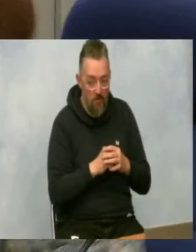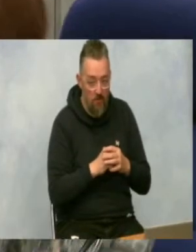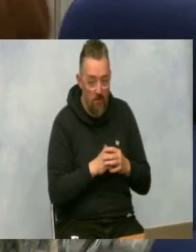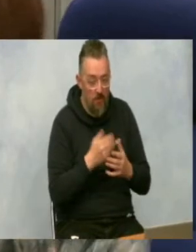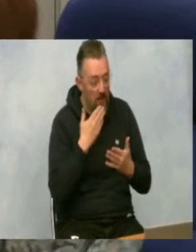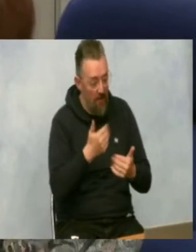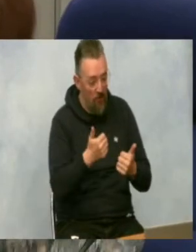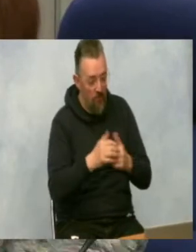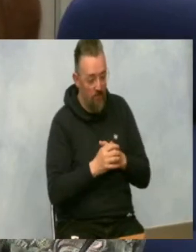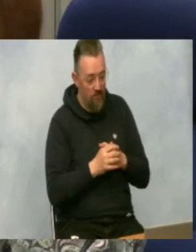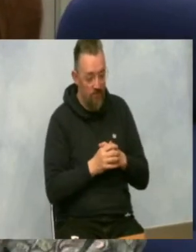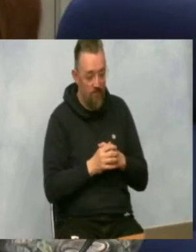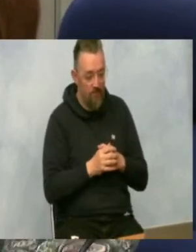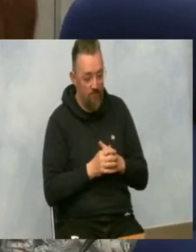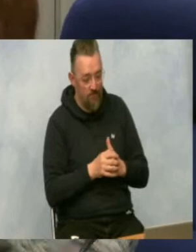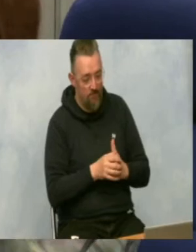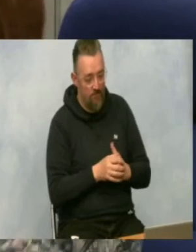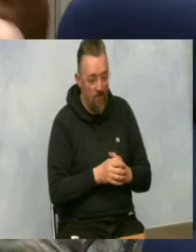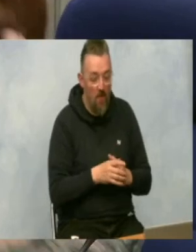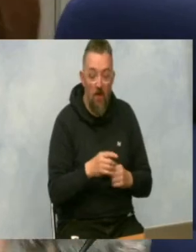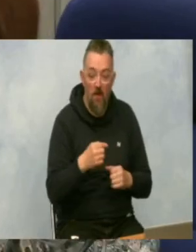Thanks, Chair. I've